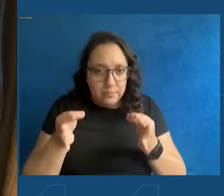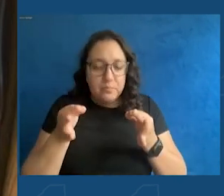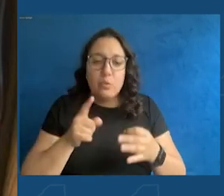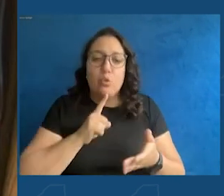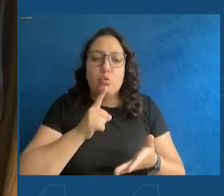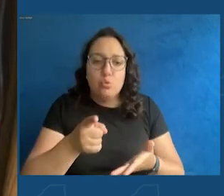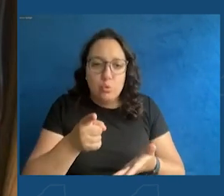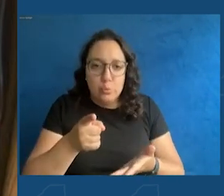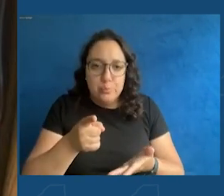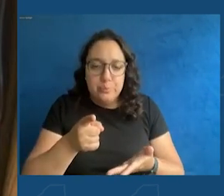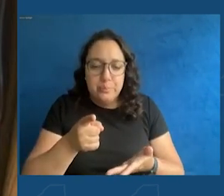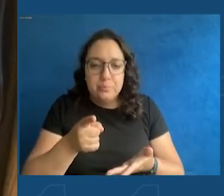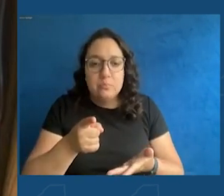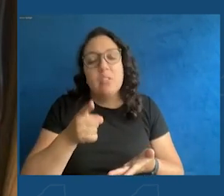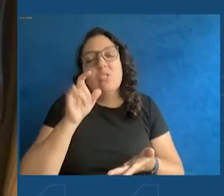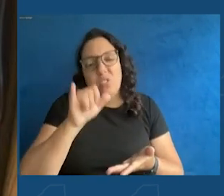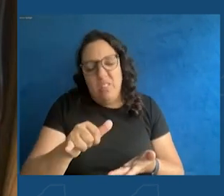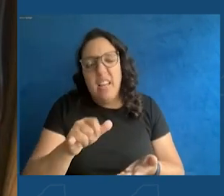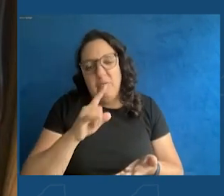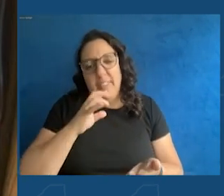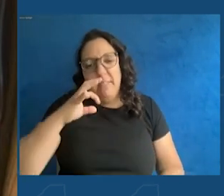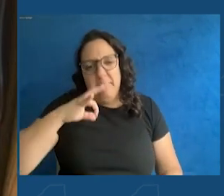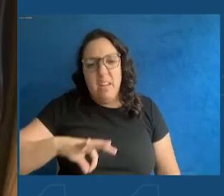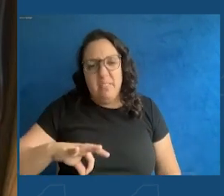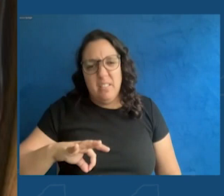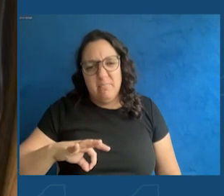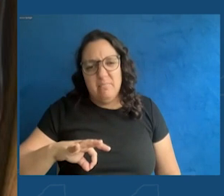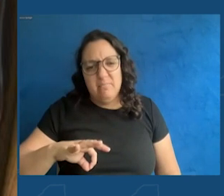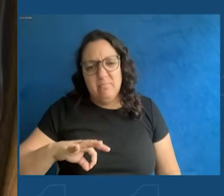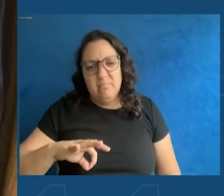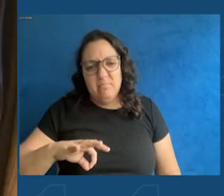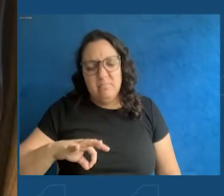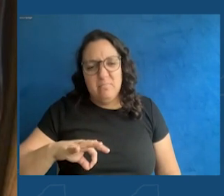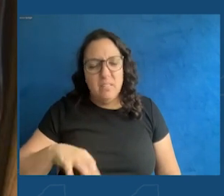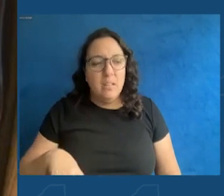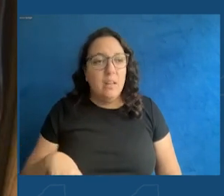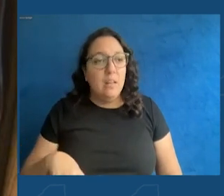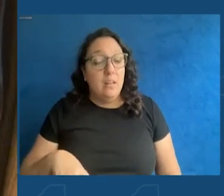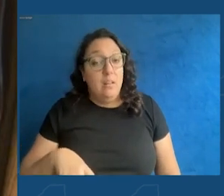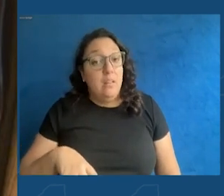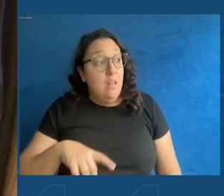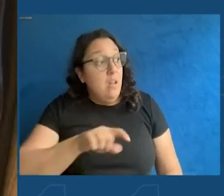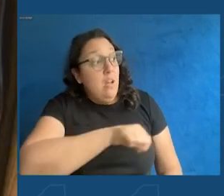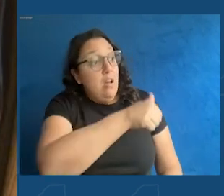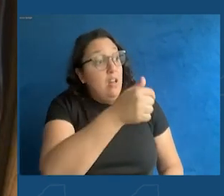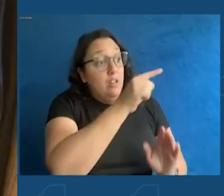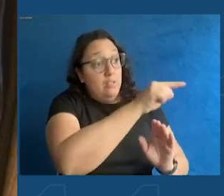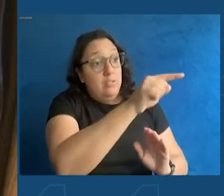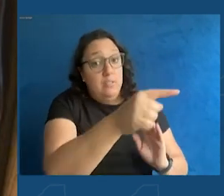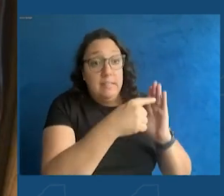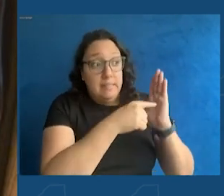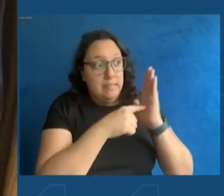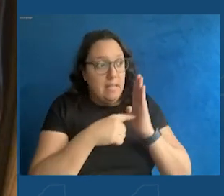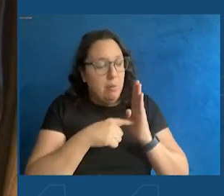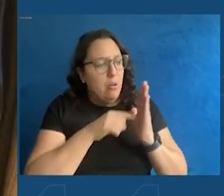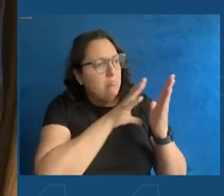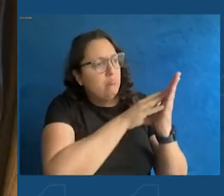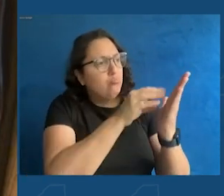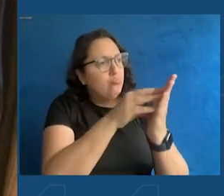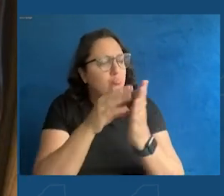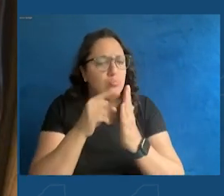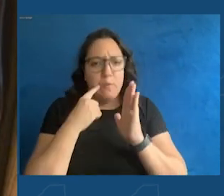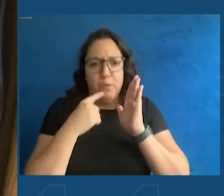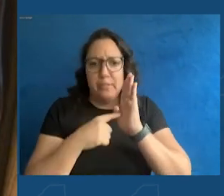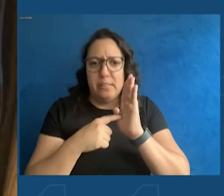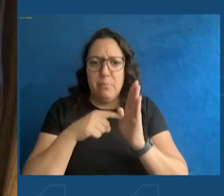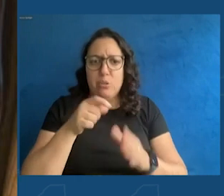I have benefited from powerful examples who more than lived up to Justice Cardozo's aspiration. Judge Kaye, a role model for all